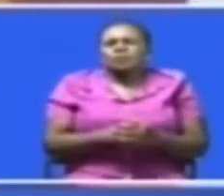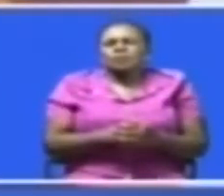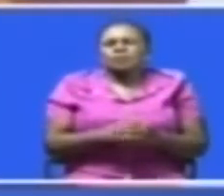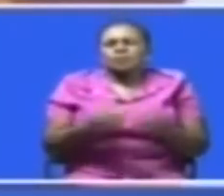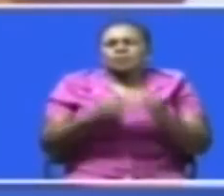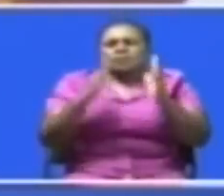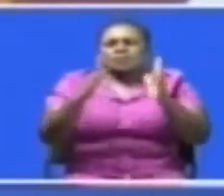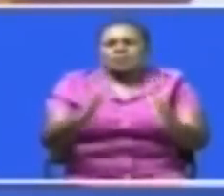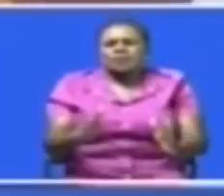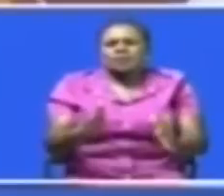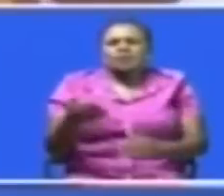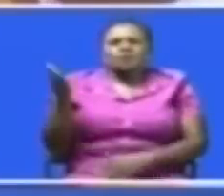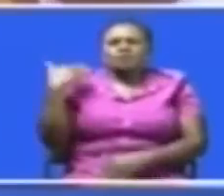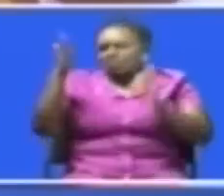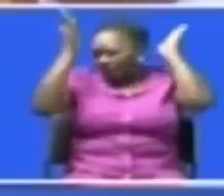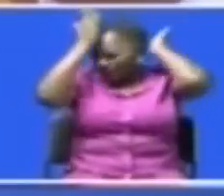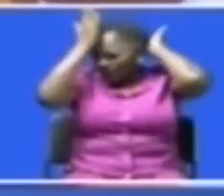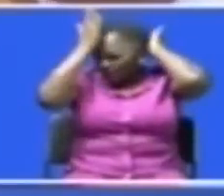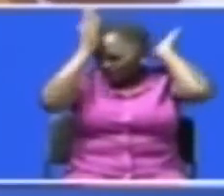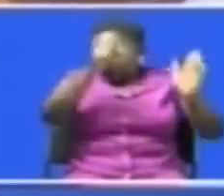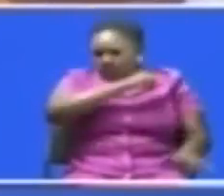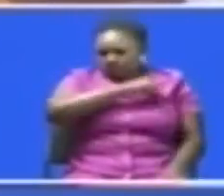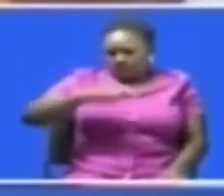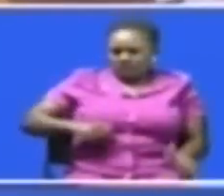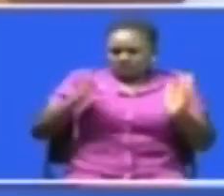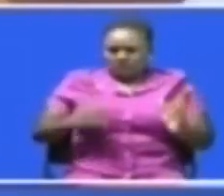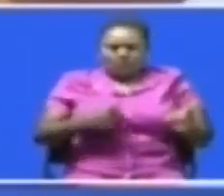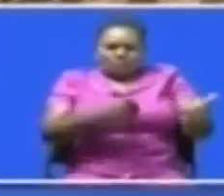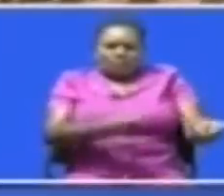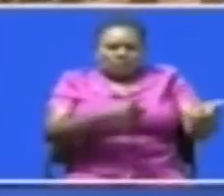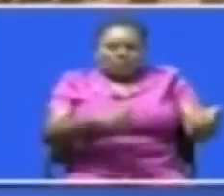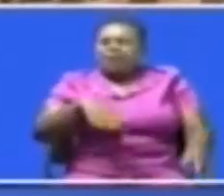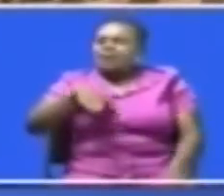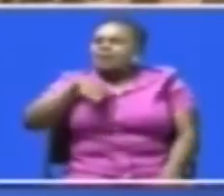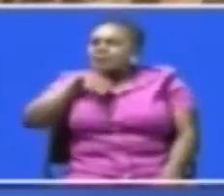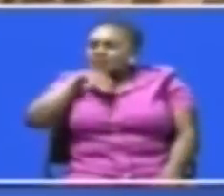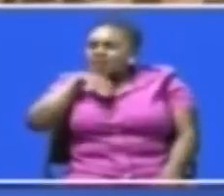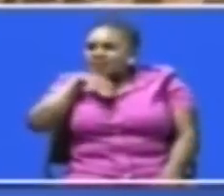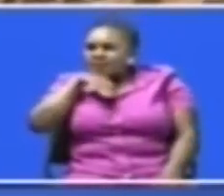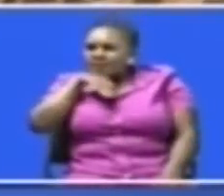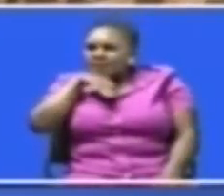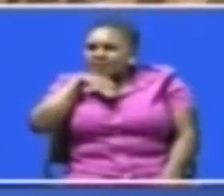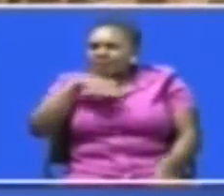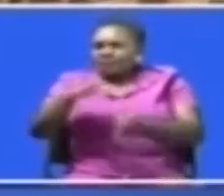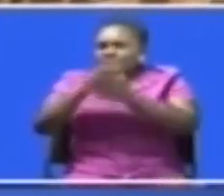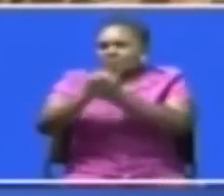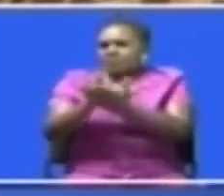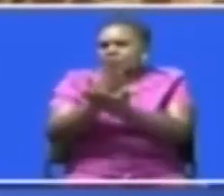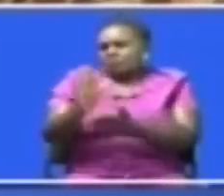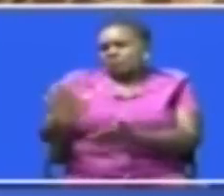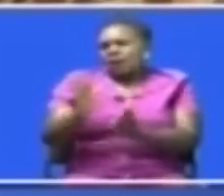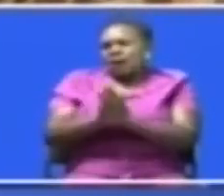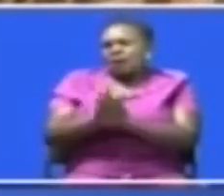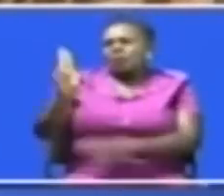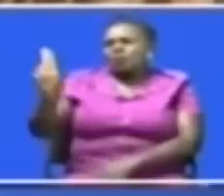Leaders championed by former Kakamega Senator Boni Khalwale are now accusing former Prime Minister Raila Odinga and the handshake between him and President